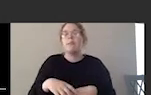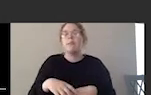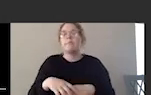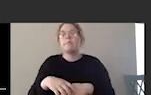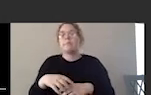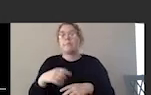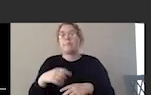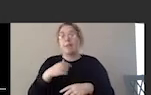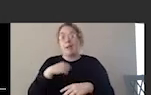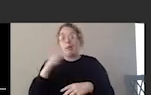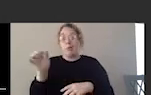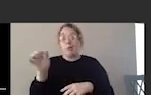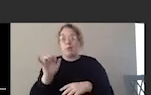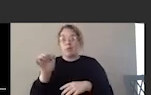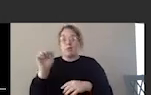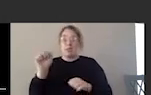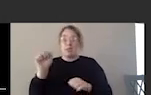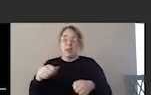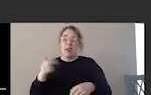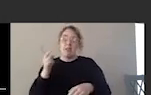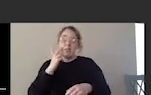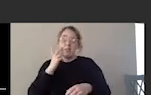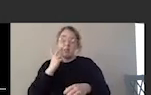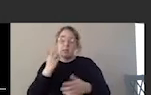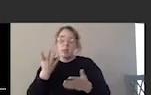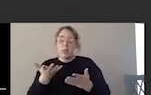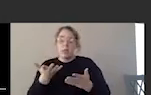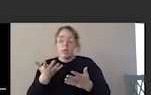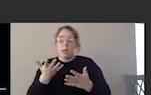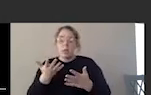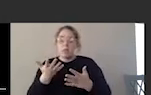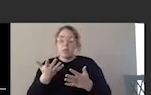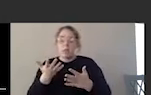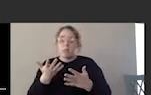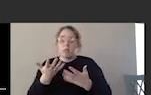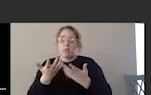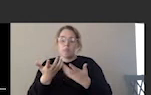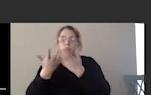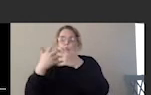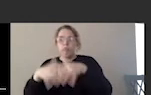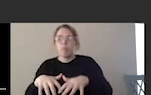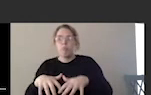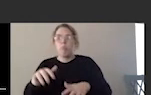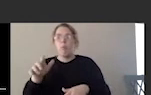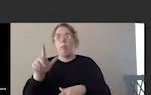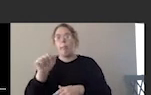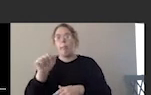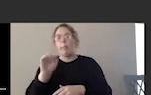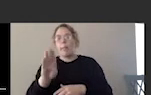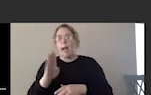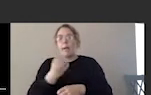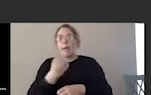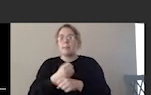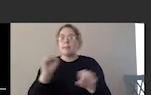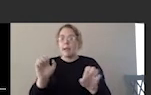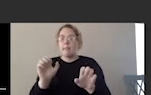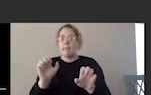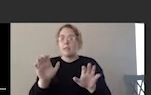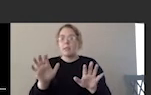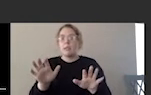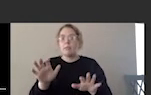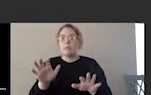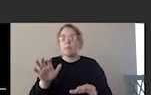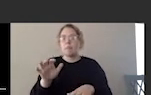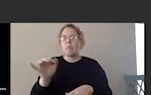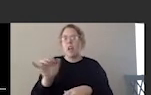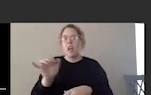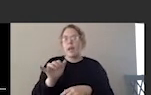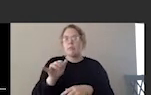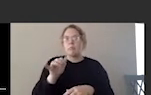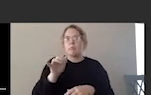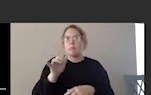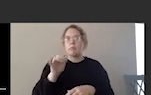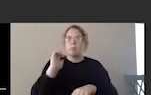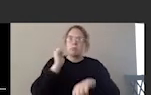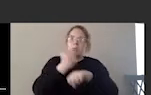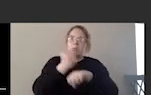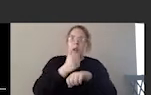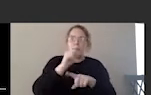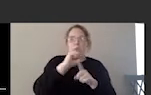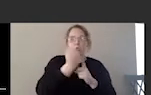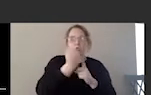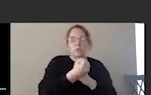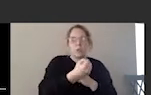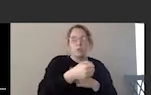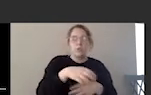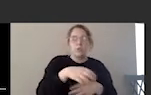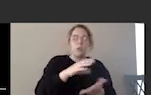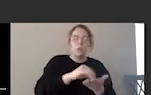this working for, lab safety, for example. You would create a situation where a student is in a lab